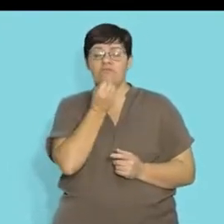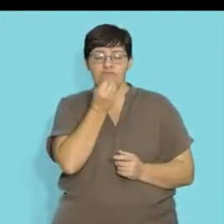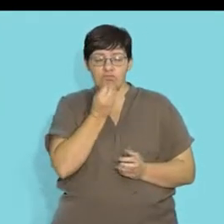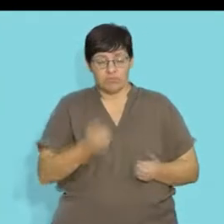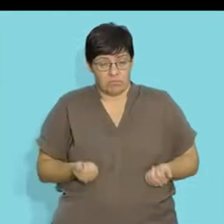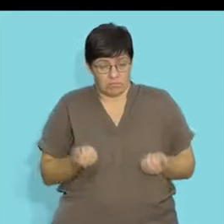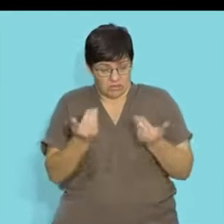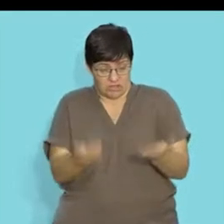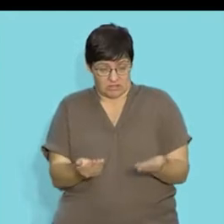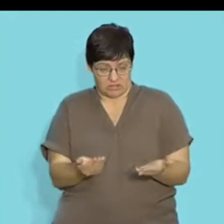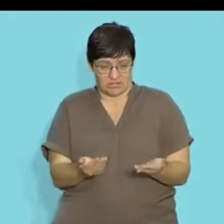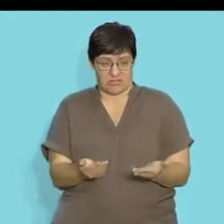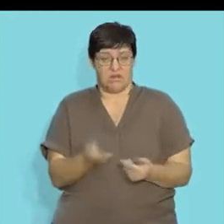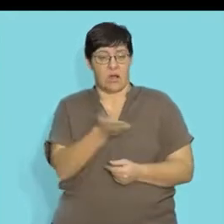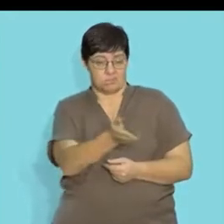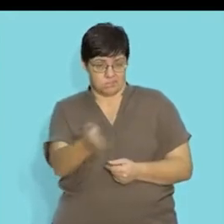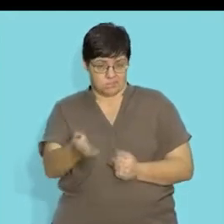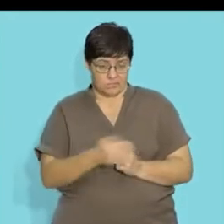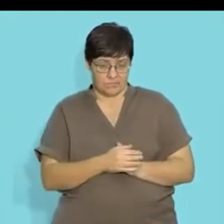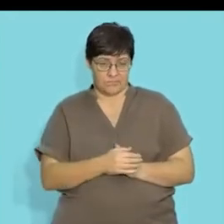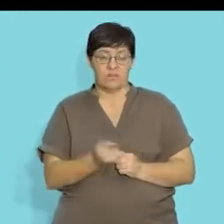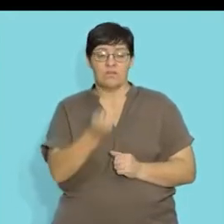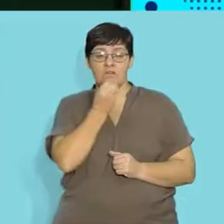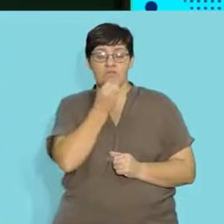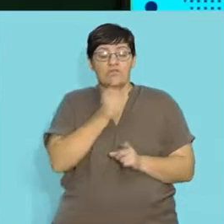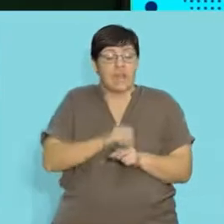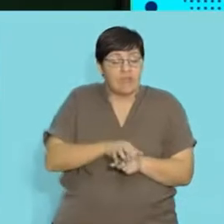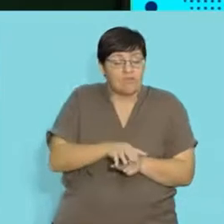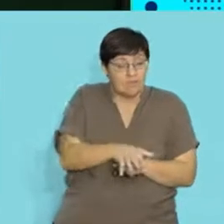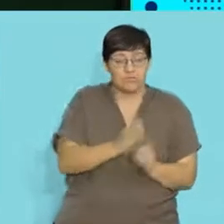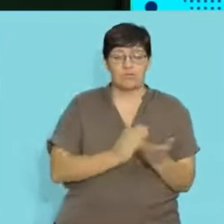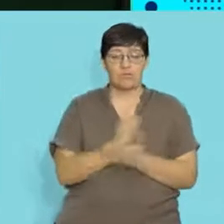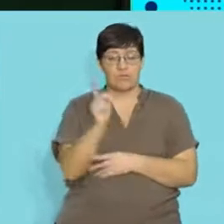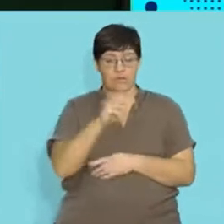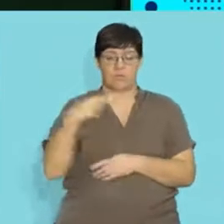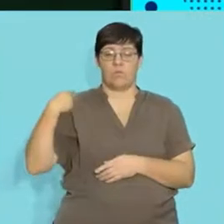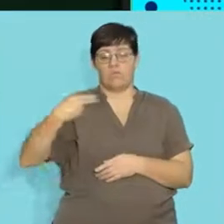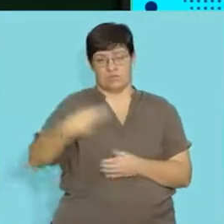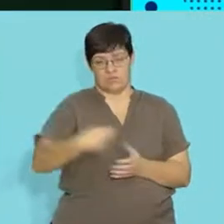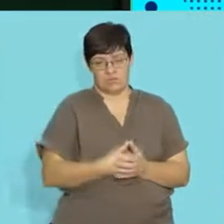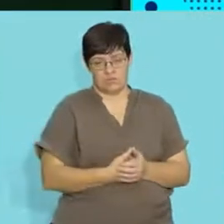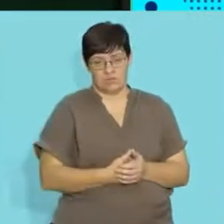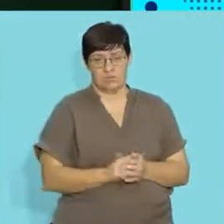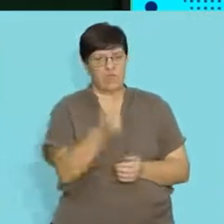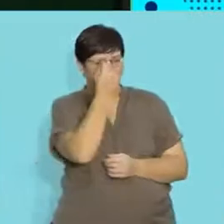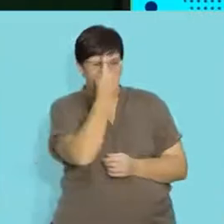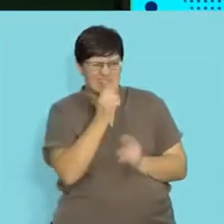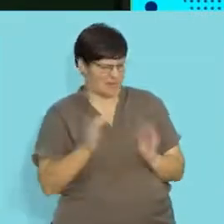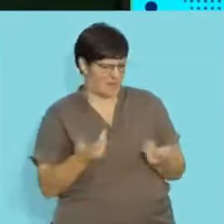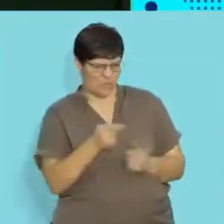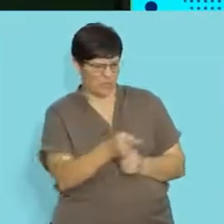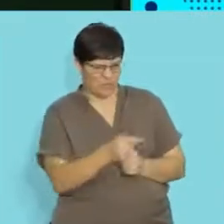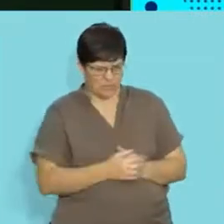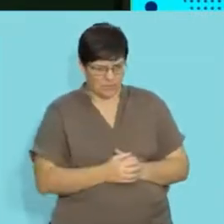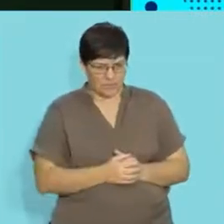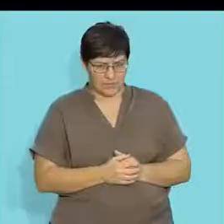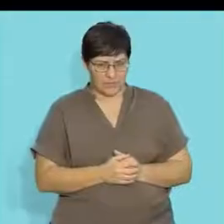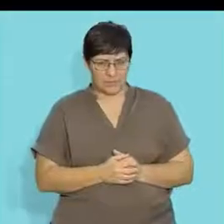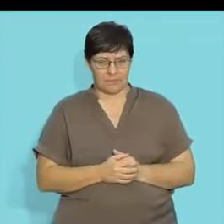of food crop. Many of our food production has been influenced by hormones, and let's try and understand that